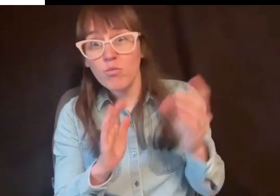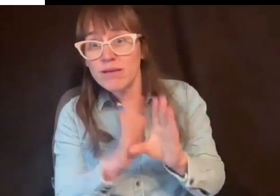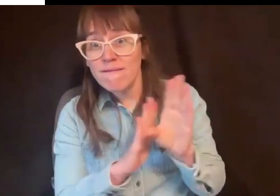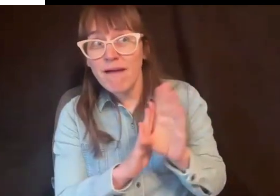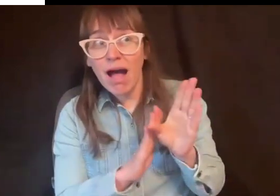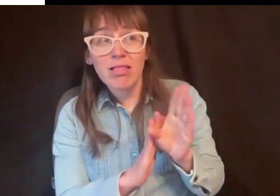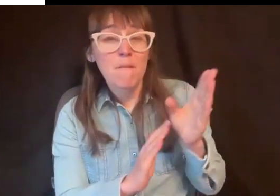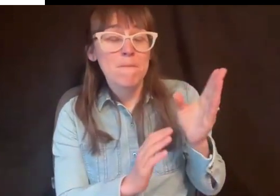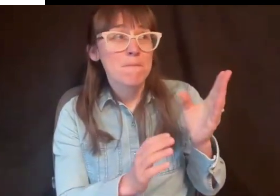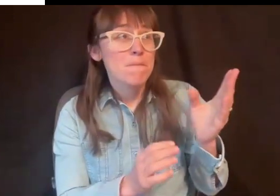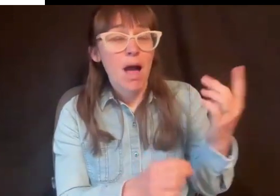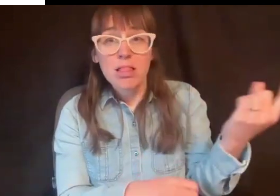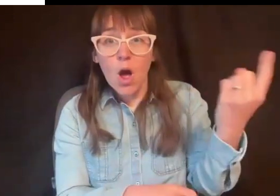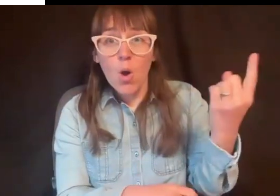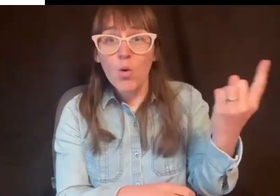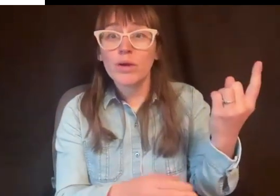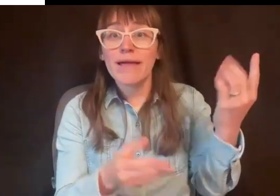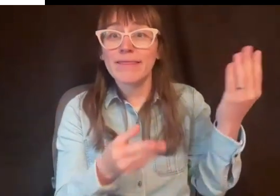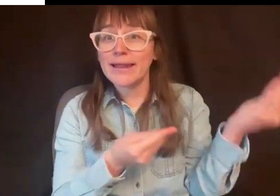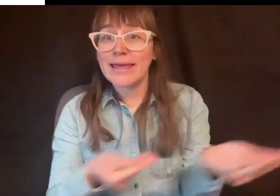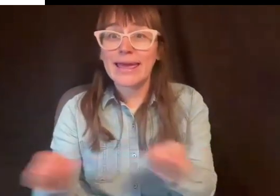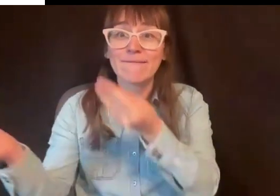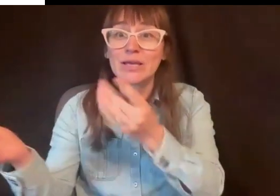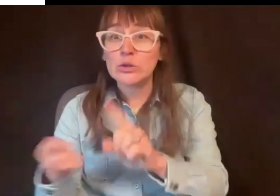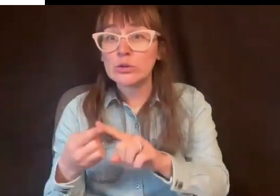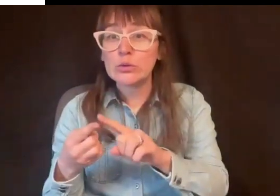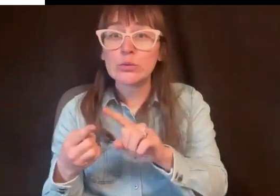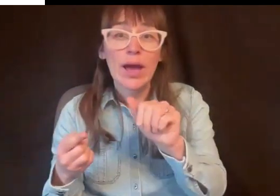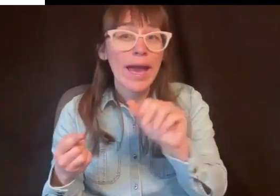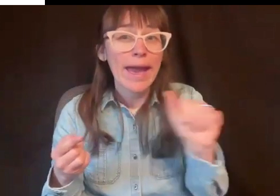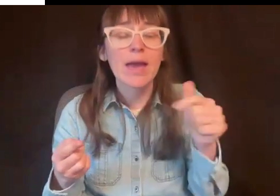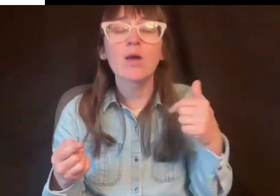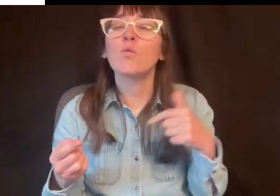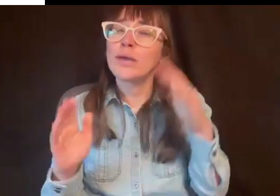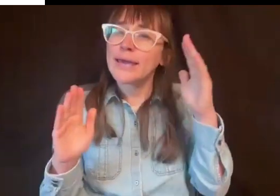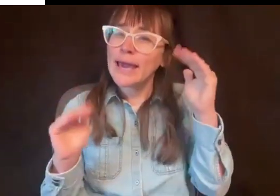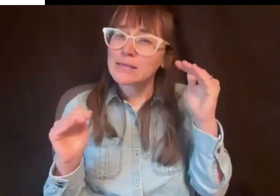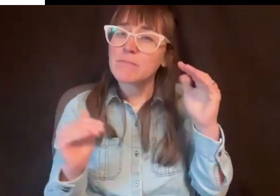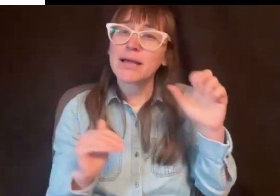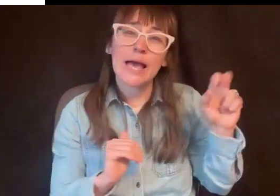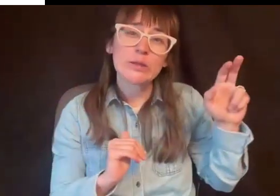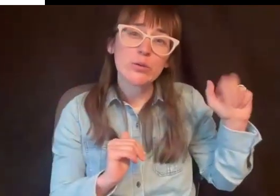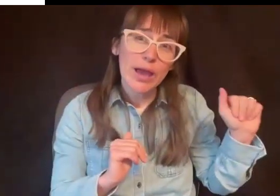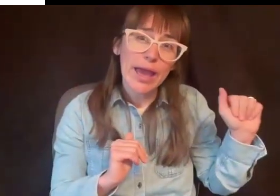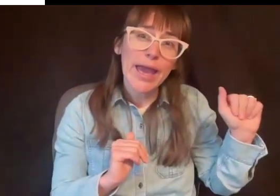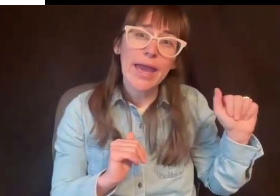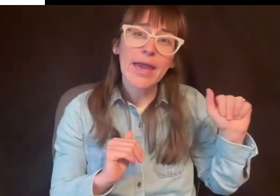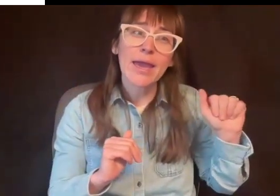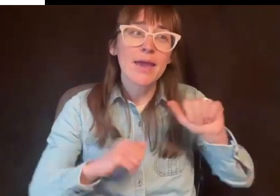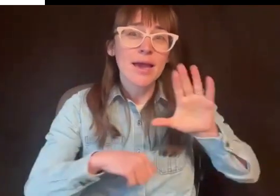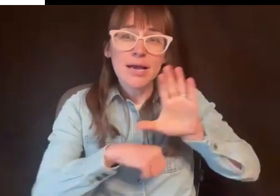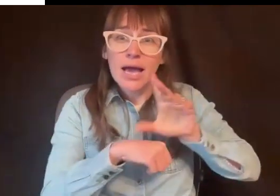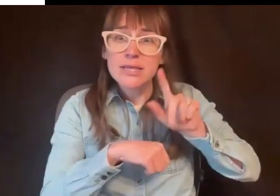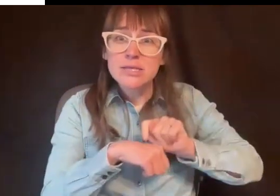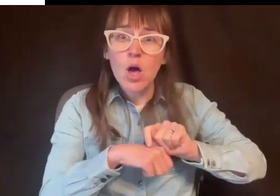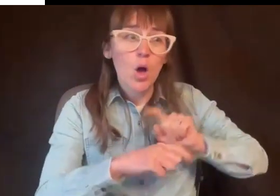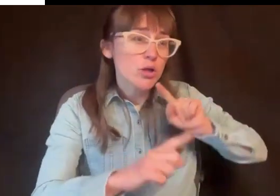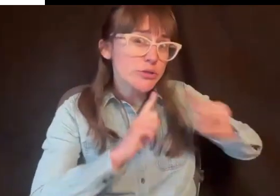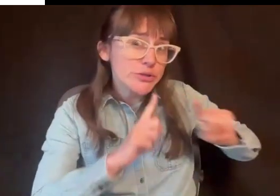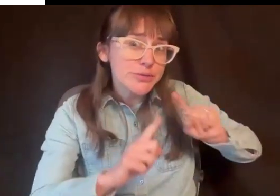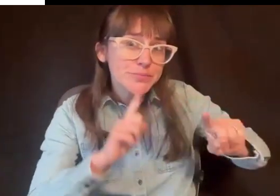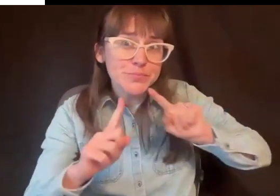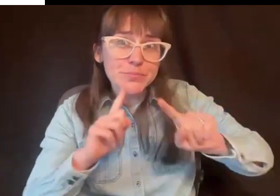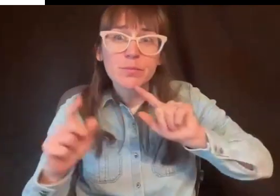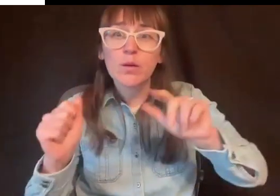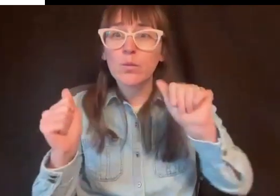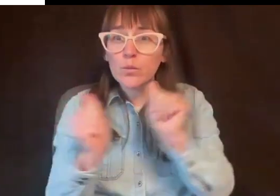policies and then just hand them to AAAs. We are expecting that the SUAs are going to be consulting with the area agencies